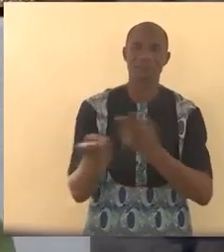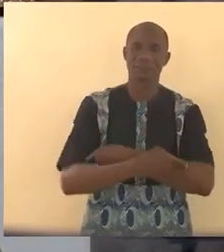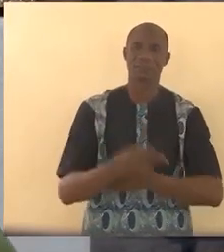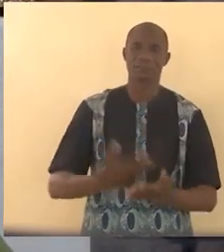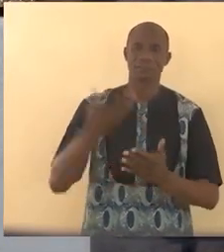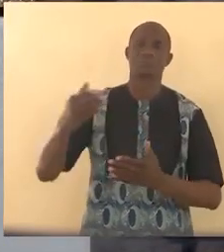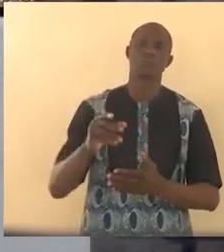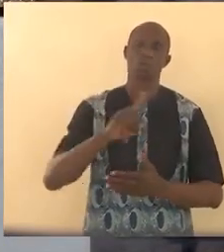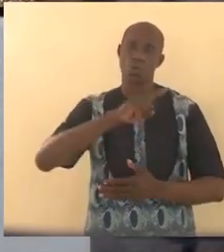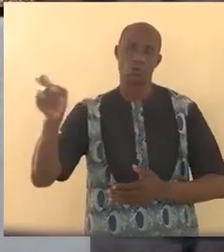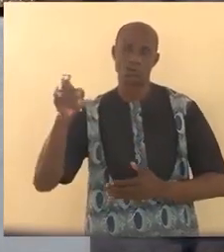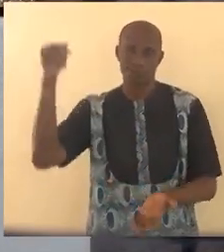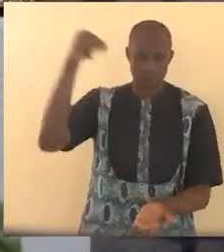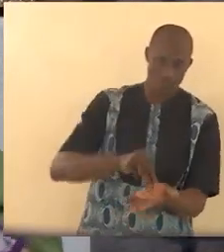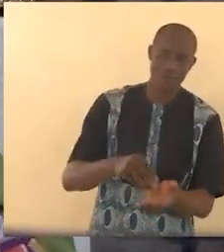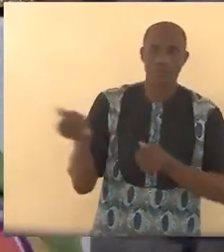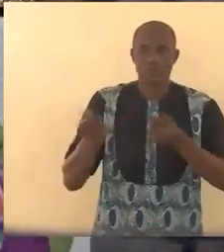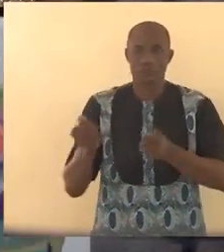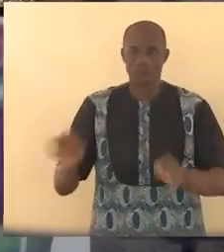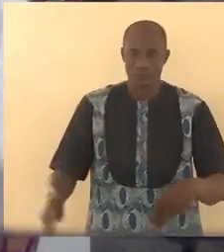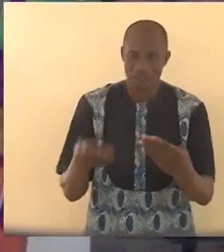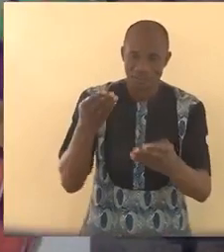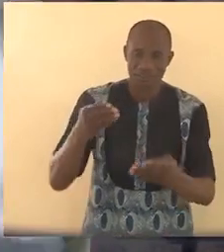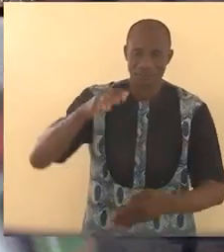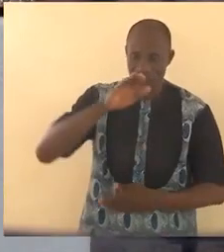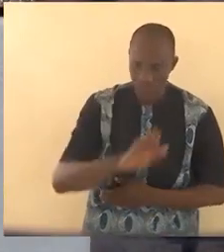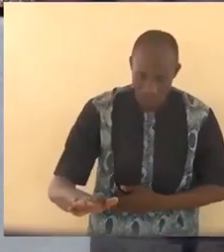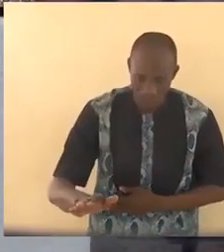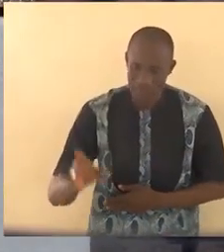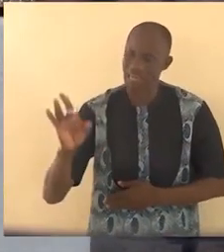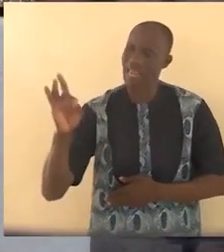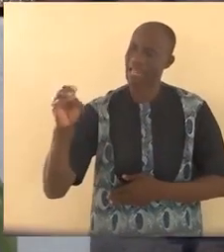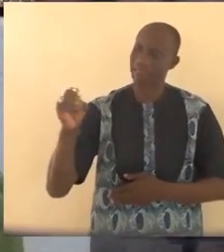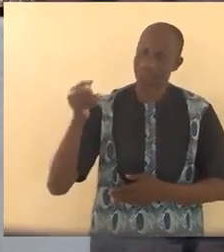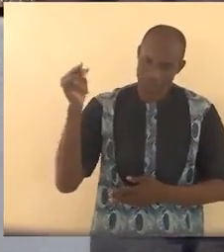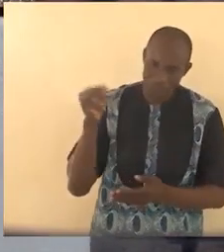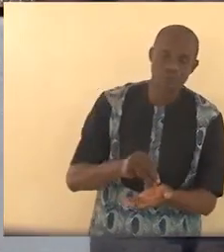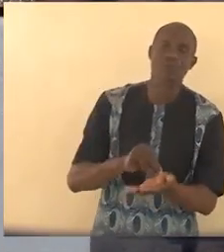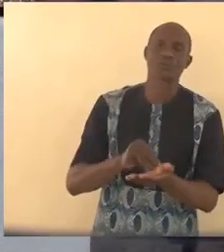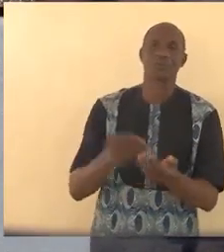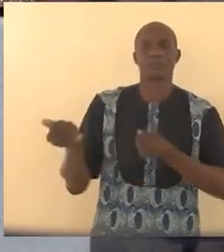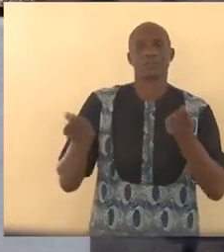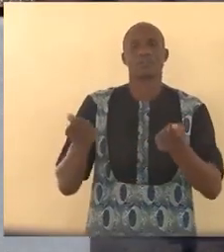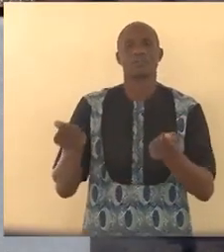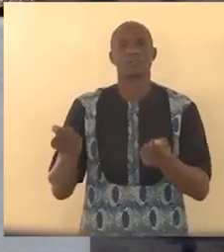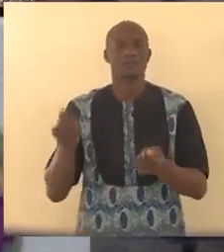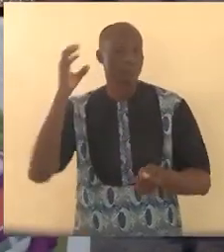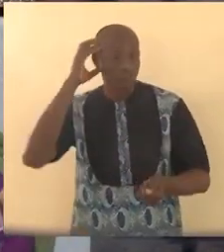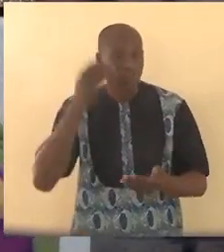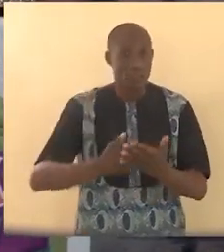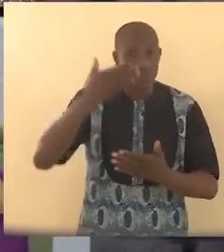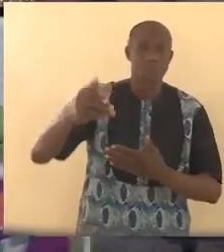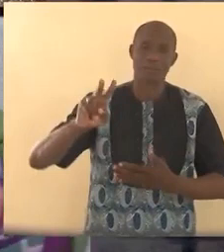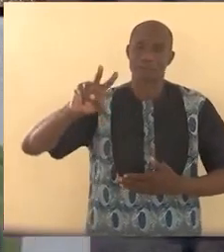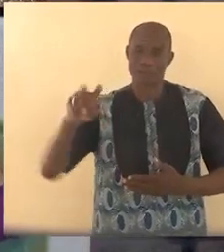bought one 100 million naira car. He gave his child an 80 million naira car, a child that is not yet able to drive car. That you hear that